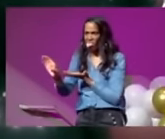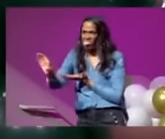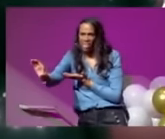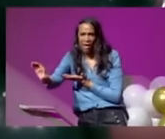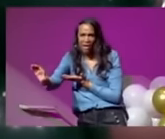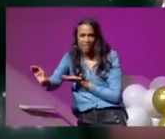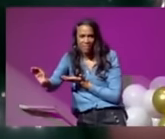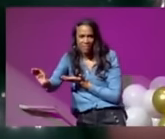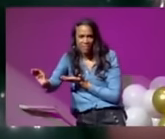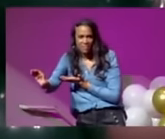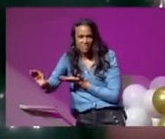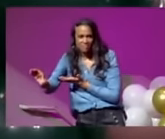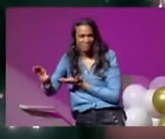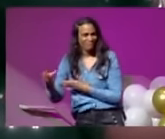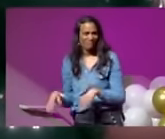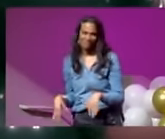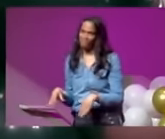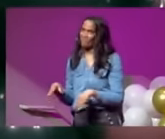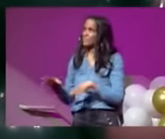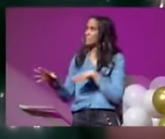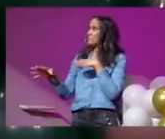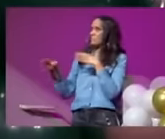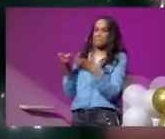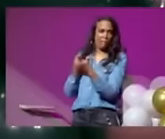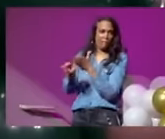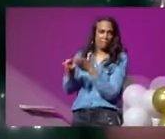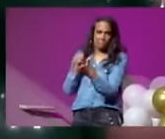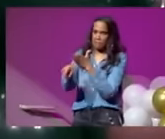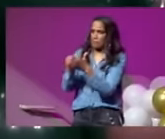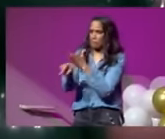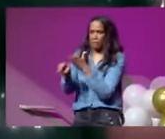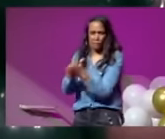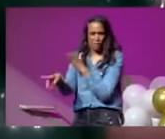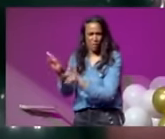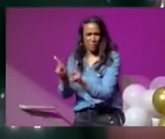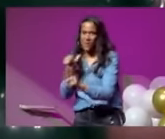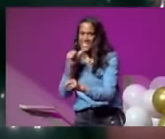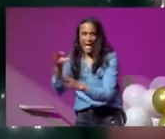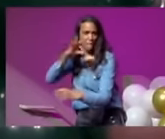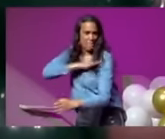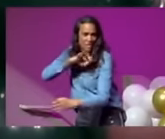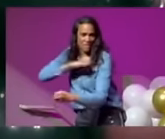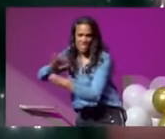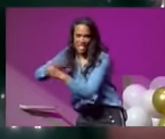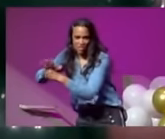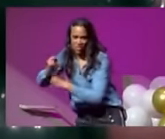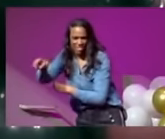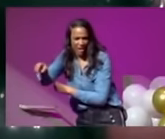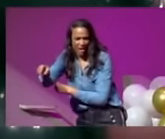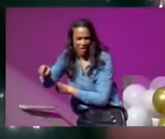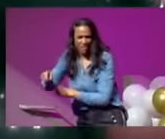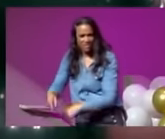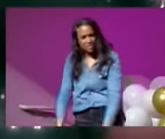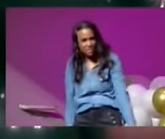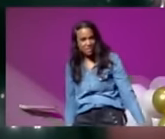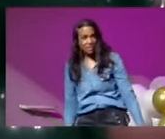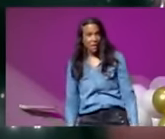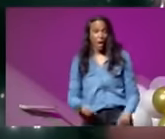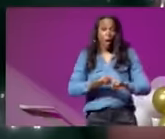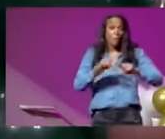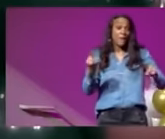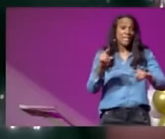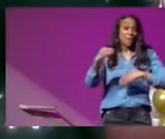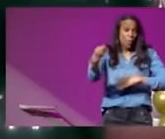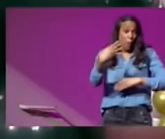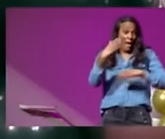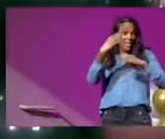the carnage that is taking place. Watch this, all while lighting the White House Christmas tree and